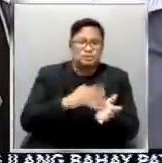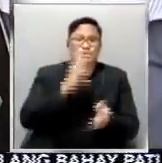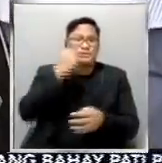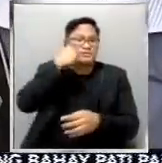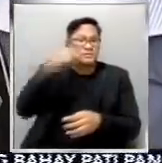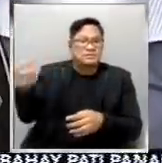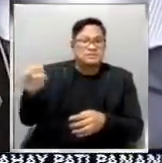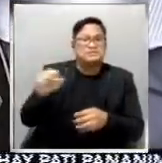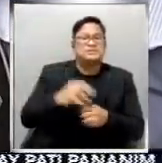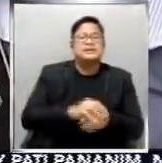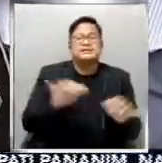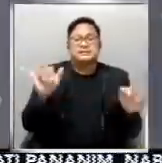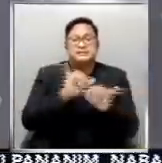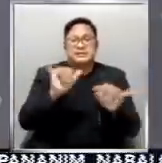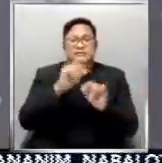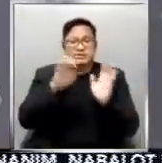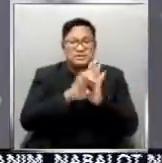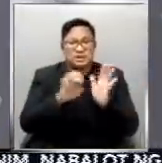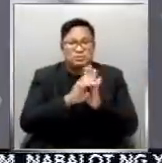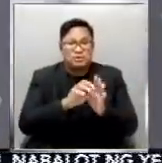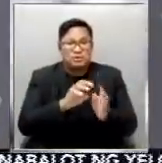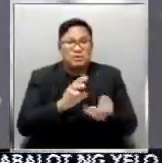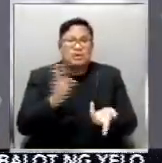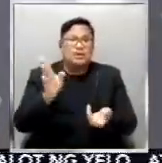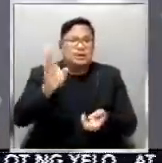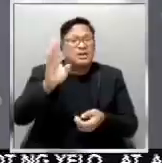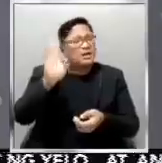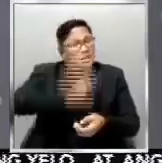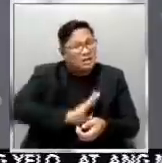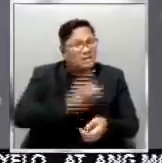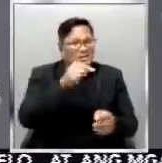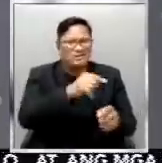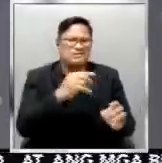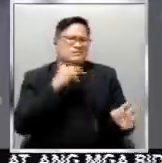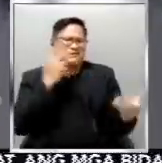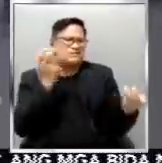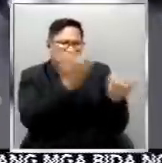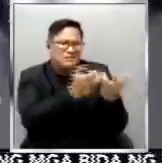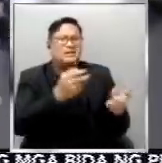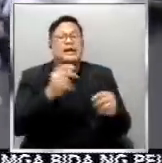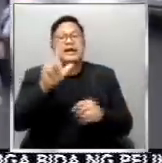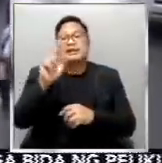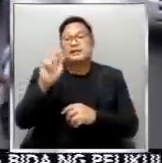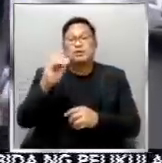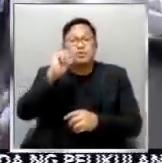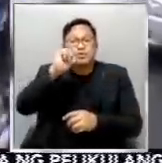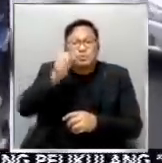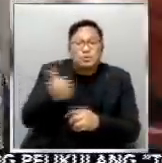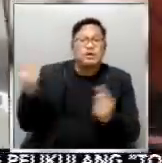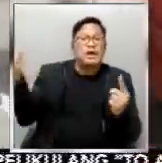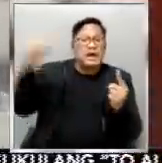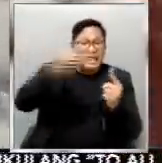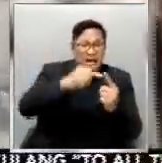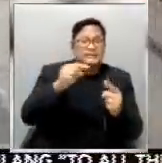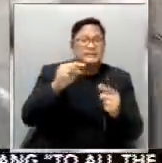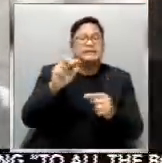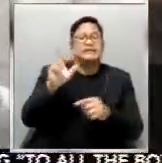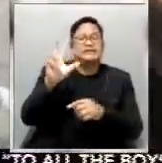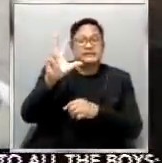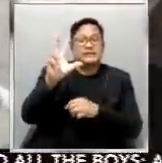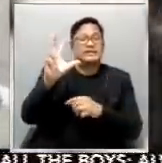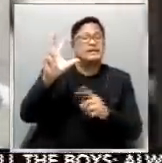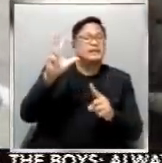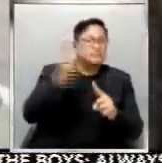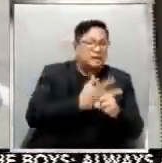palyadong car seat pagmumultahin din. Ang gagawin daw ng LTO, simula bukas at sa loob ng 3 hanggang 6 na buwan, information drive